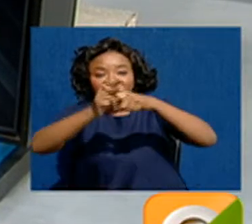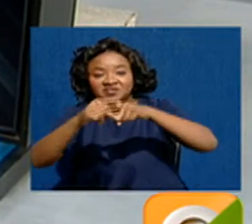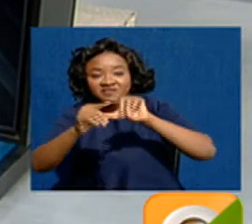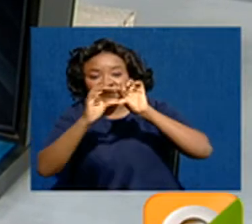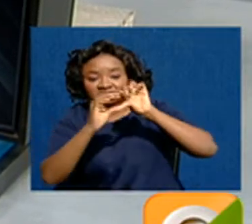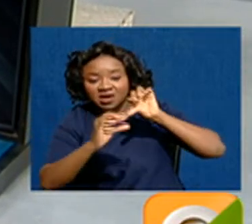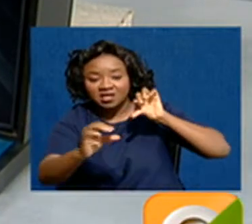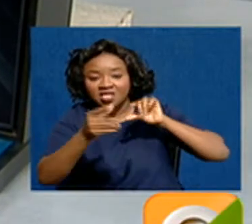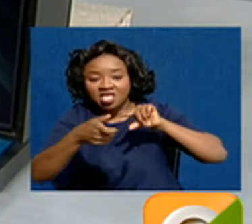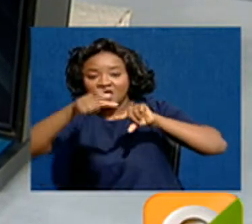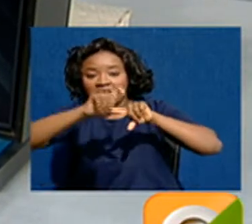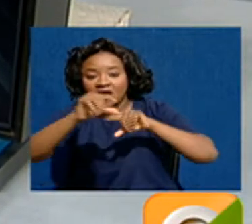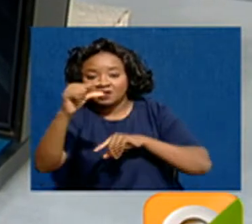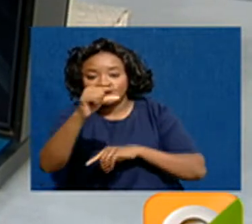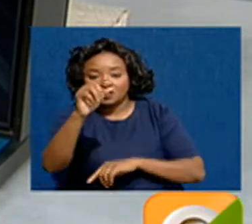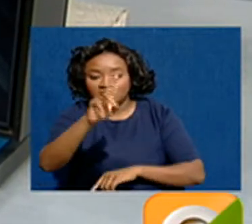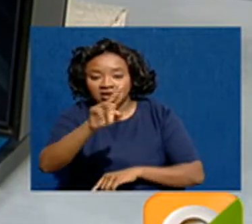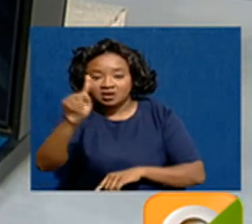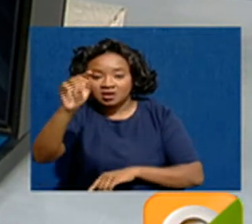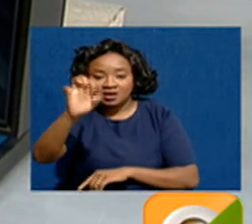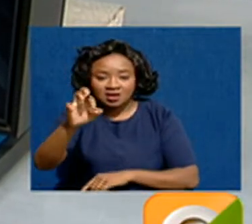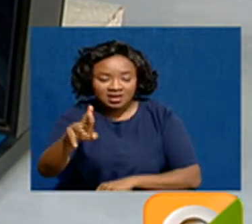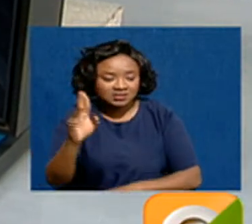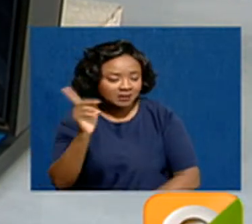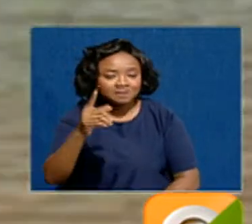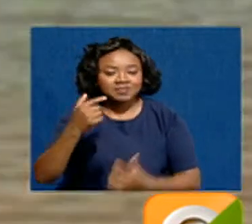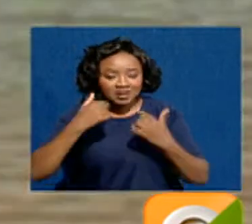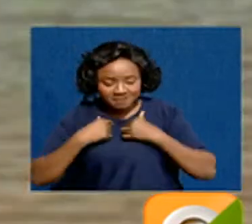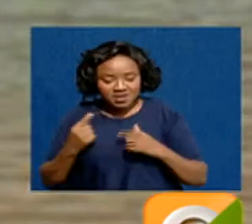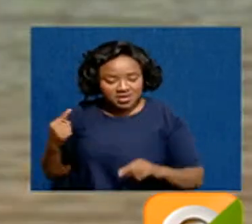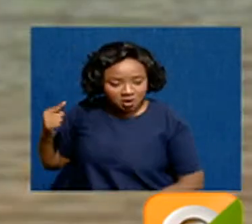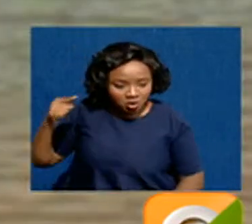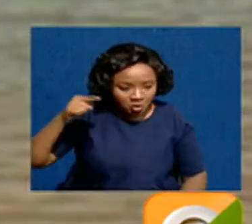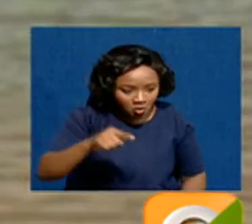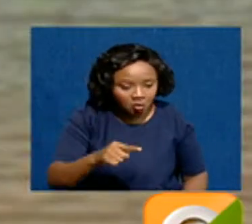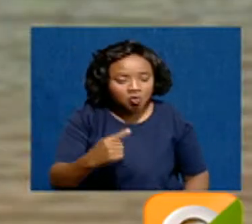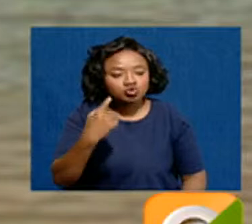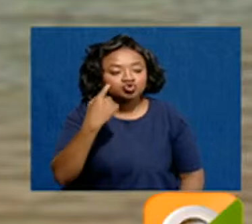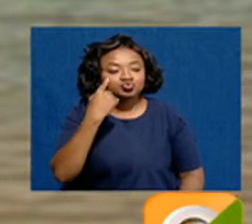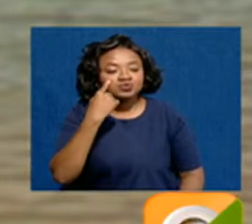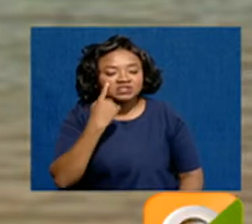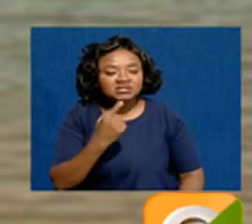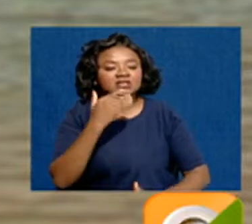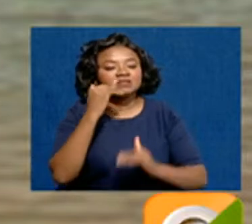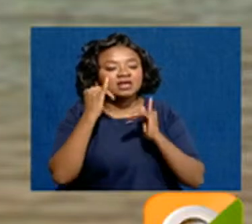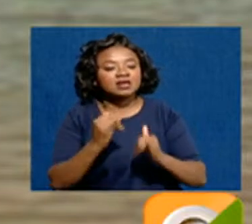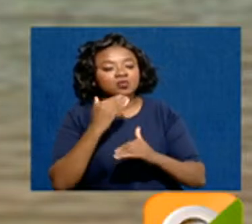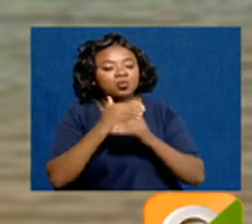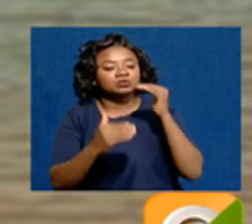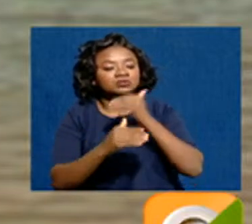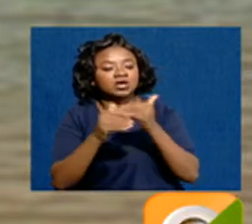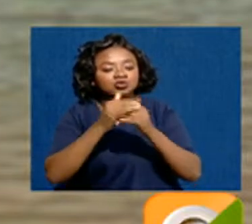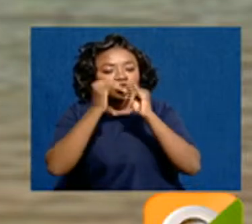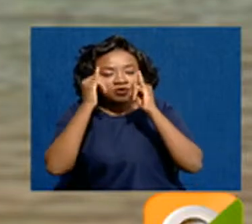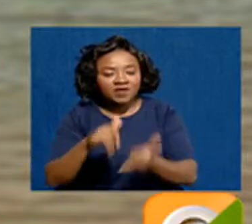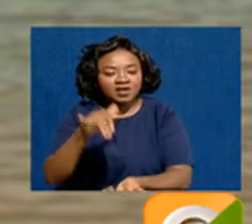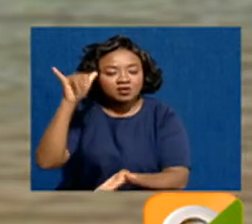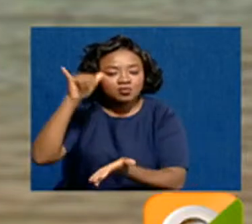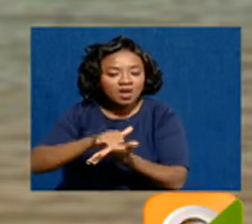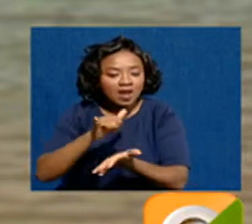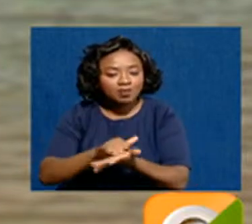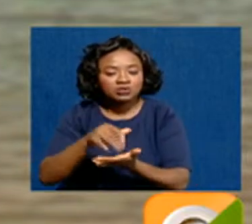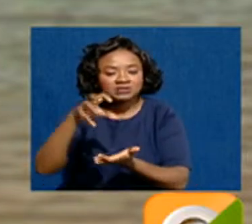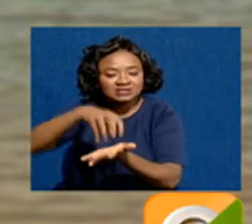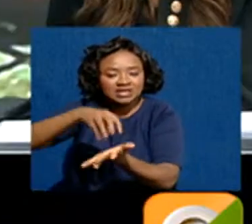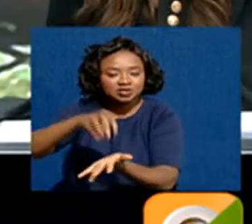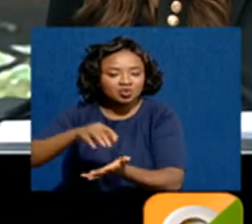the airport today to inspect the ongoing construction of a new arrival terminal at the airport. It's a big project. It's